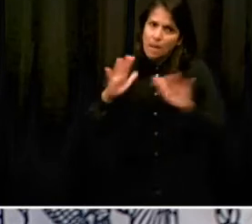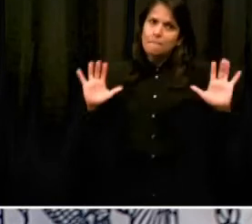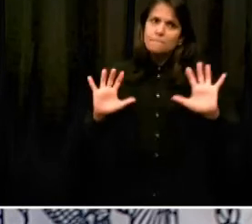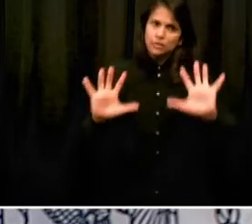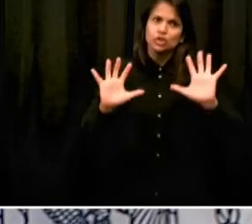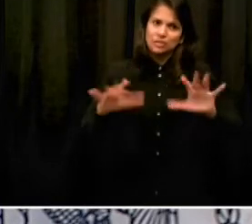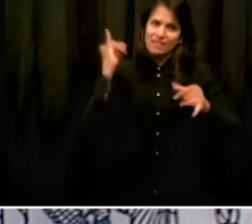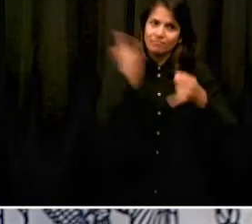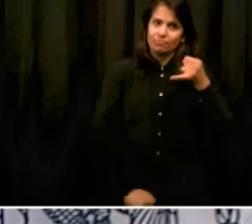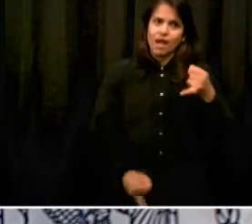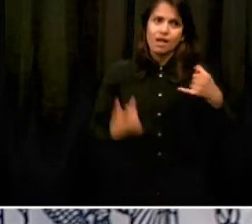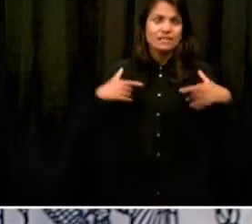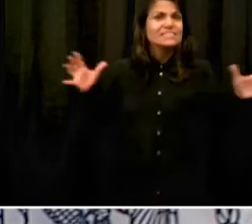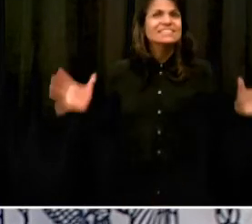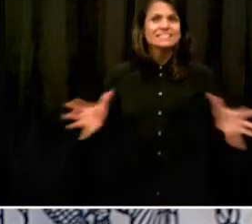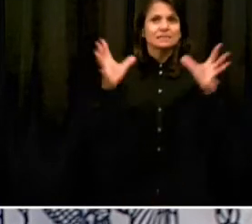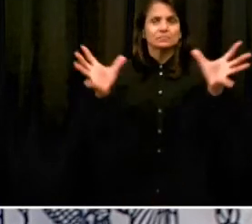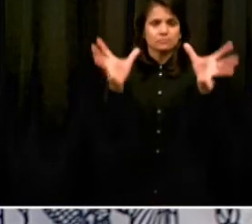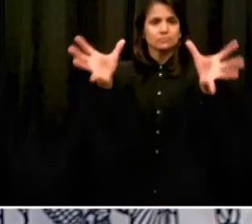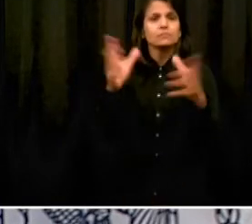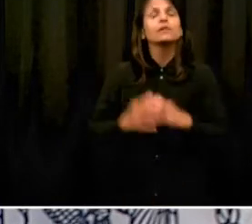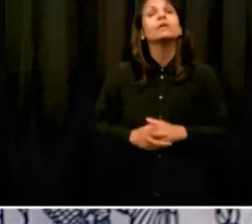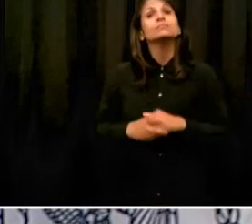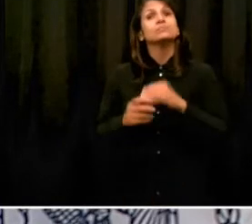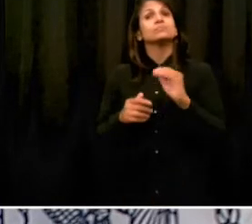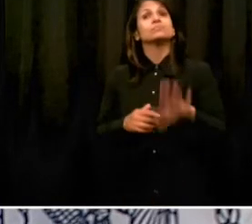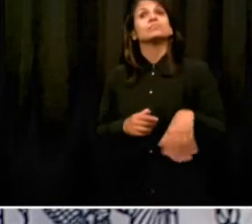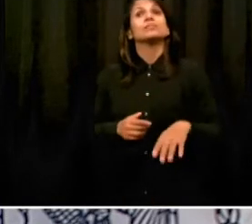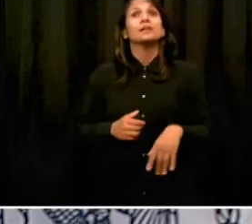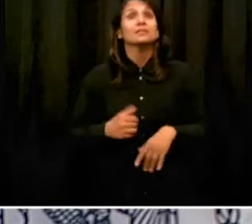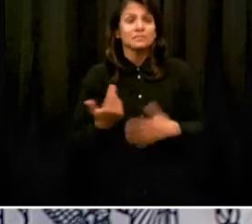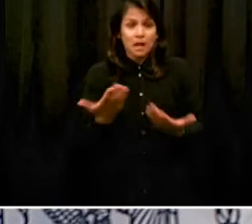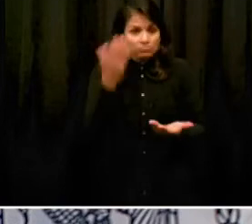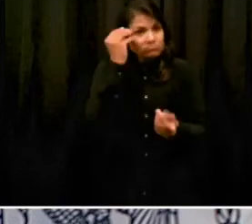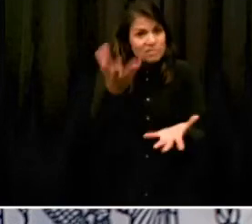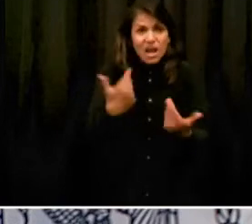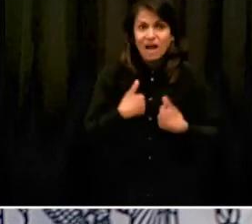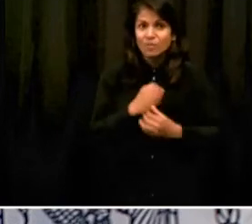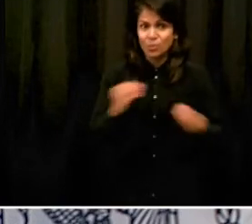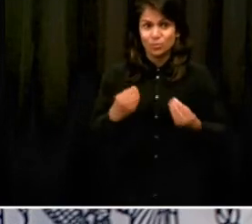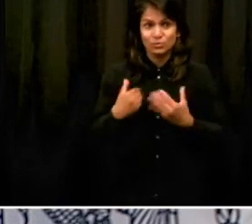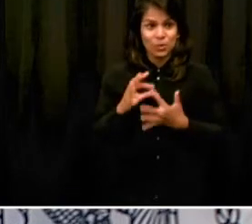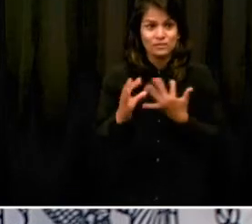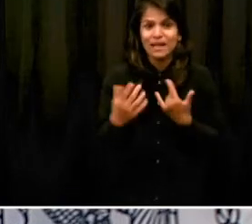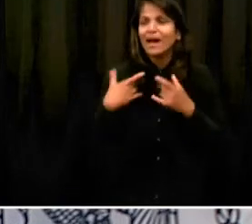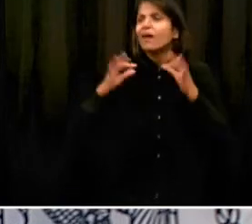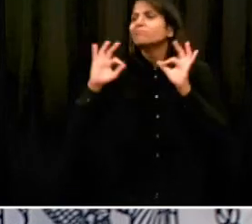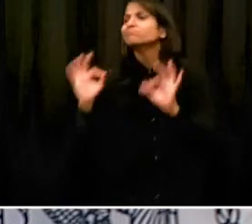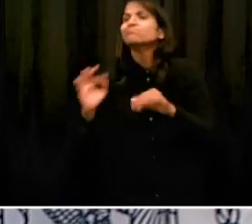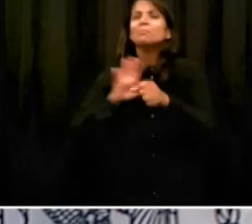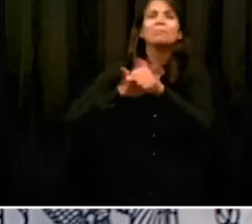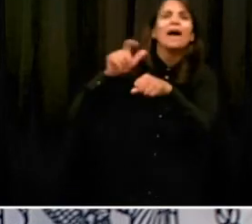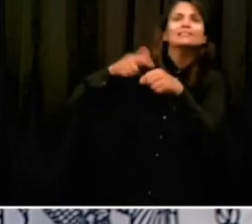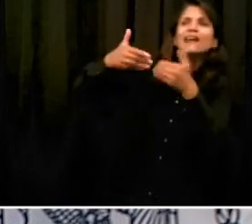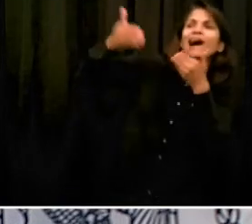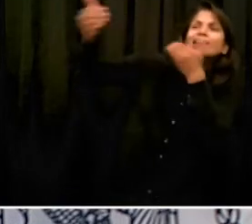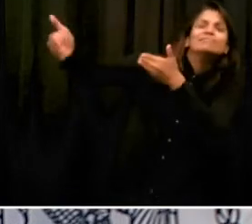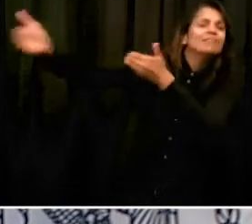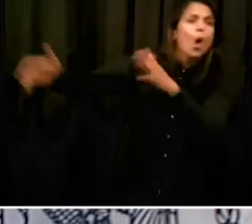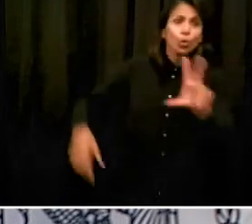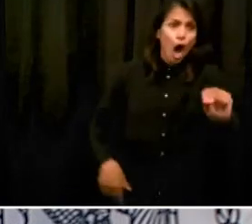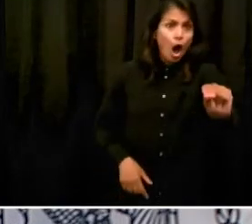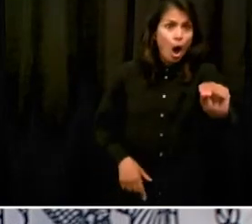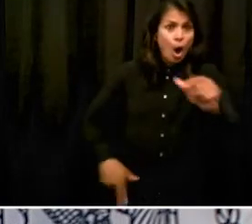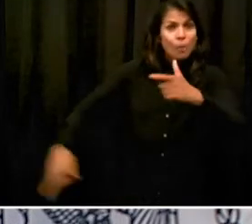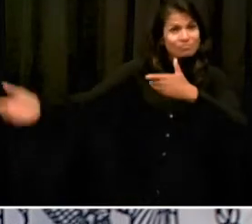choice but to adapt, Jillian. We have no choice but to throw everything we have at it. One last point. We have seen some results for all